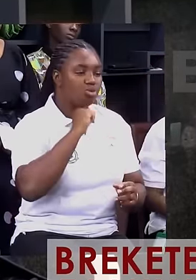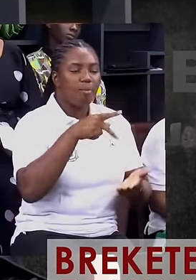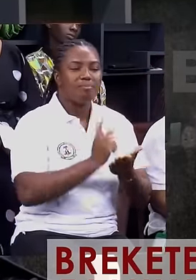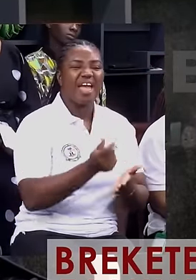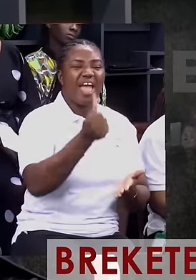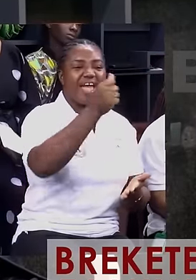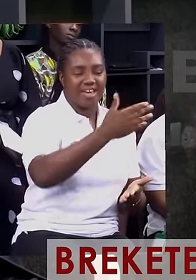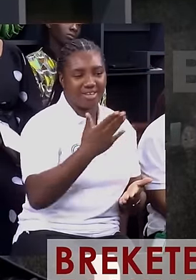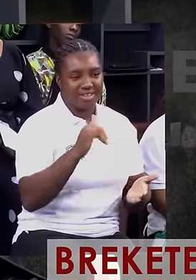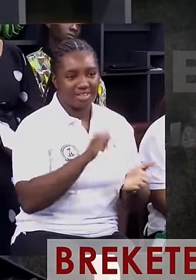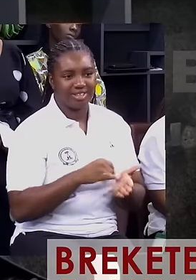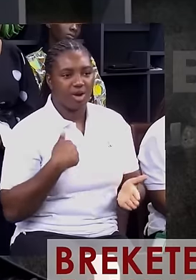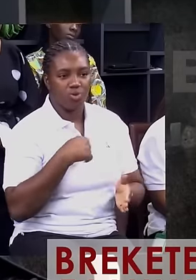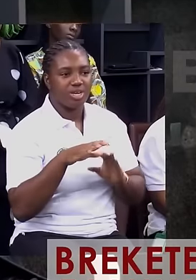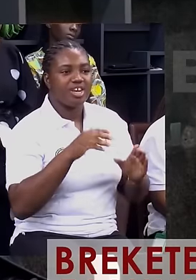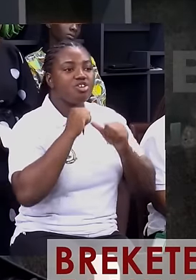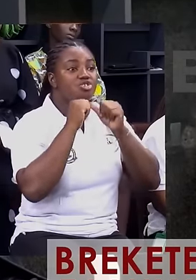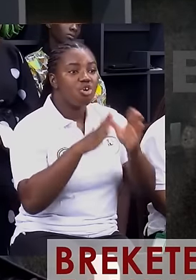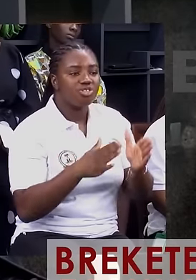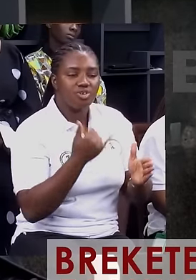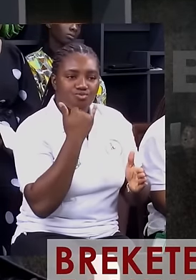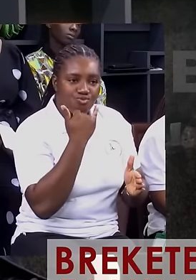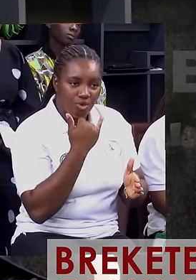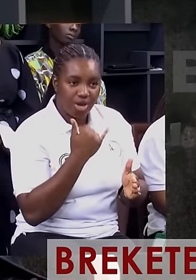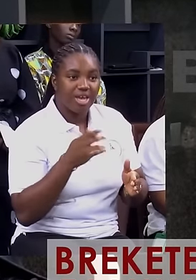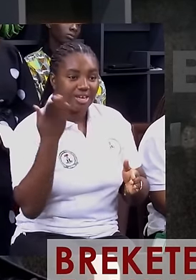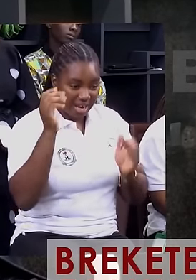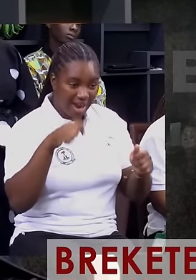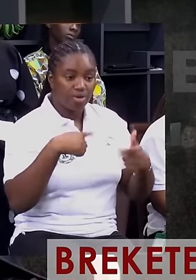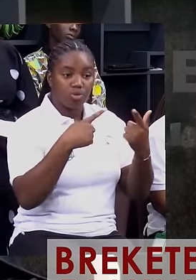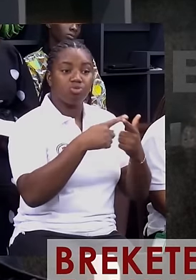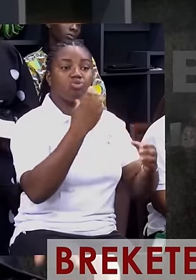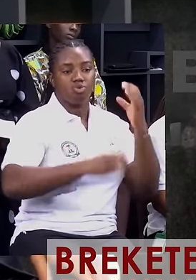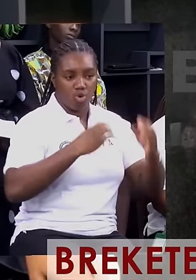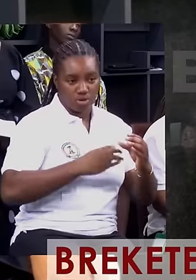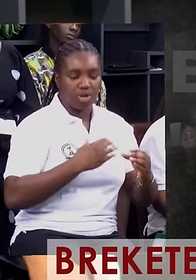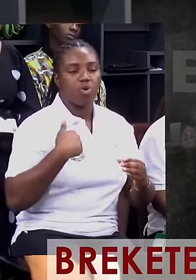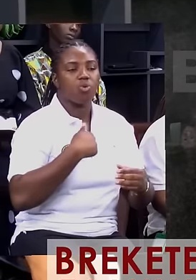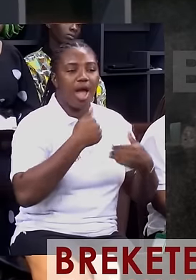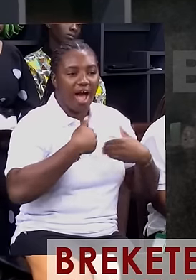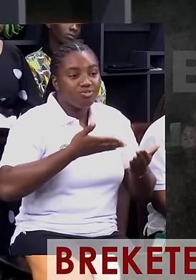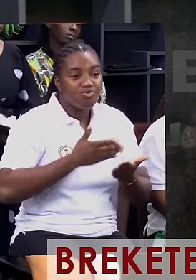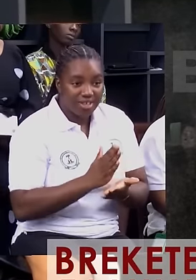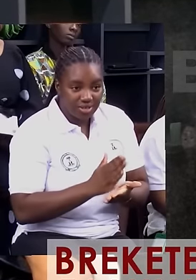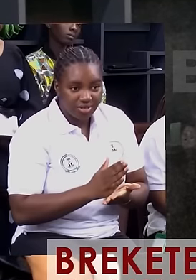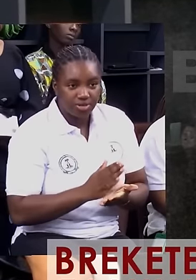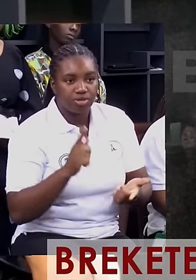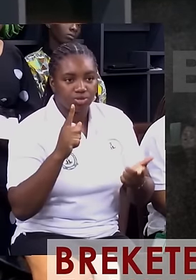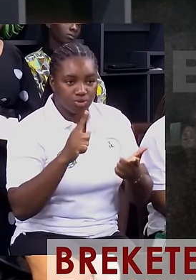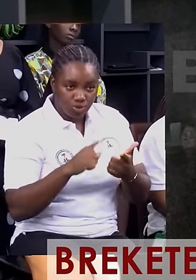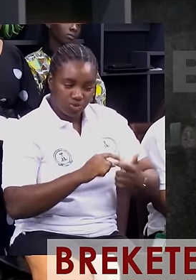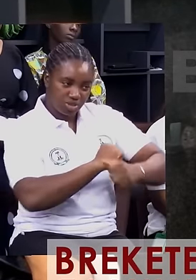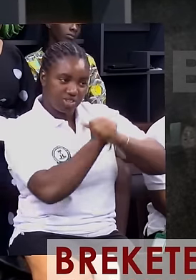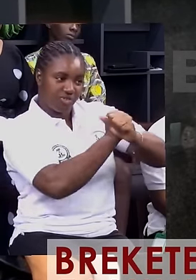wrong. That they are free to go to court, but we also have the right of reply or to defend ourselves. They didn't go to court. They went to get